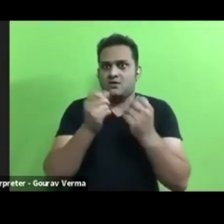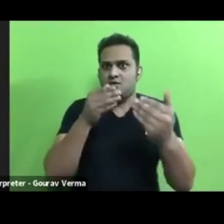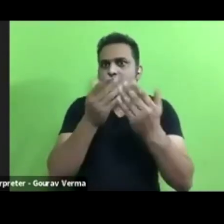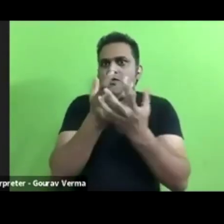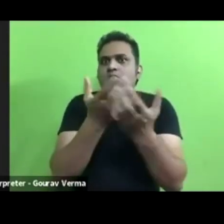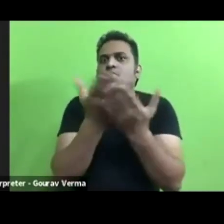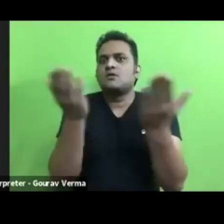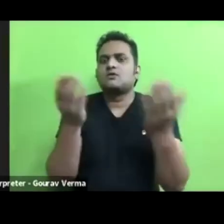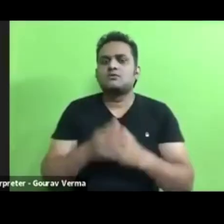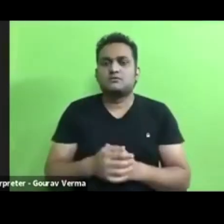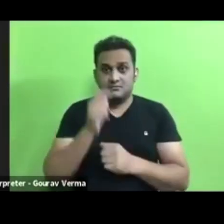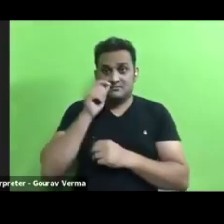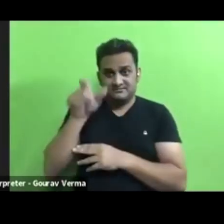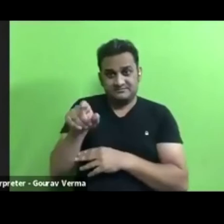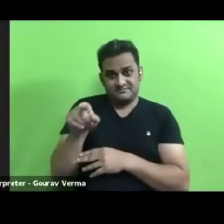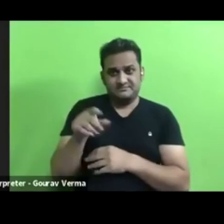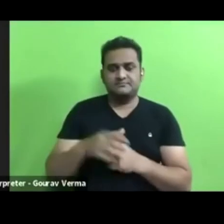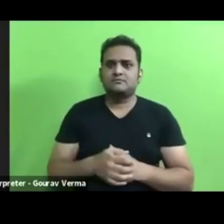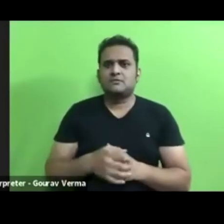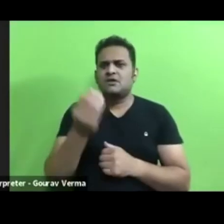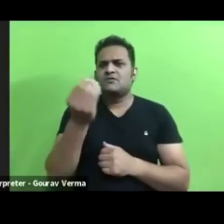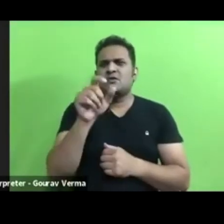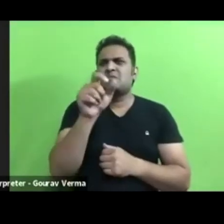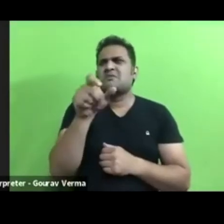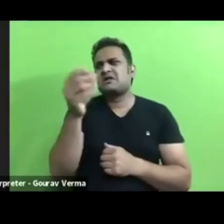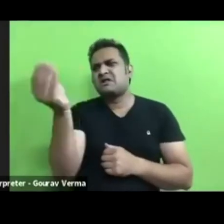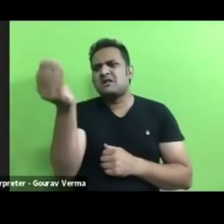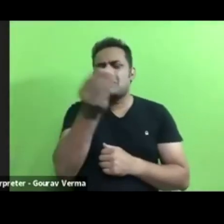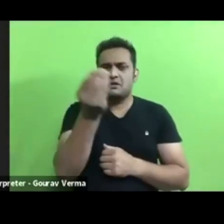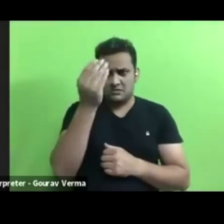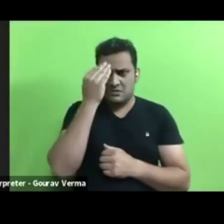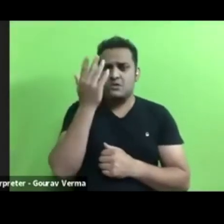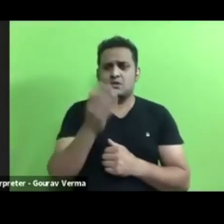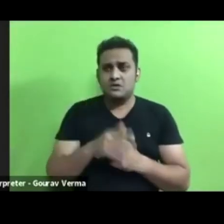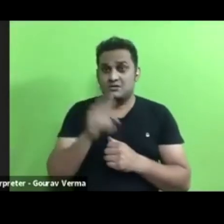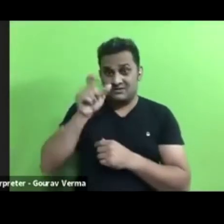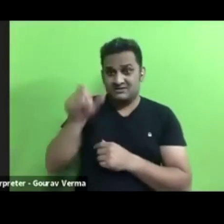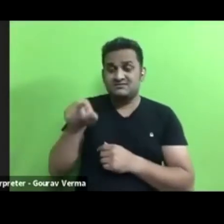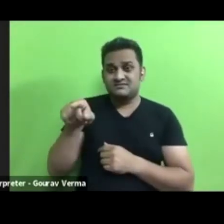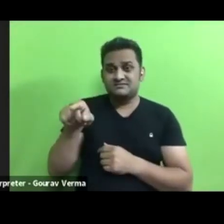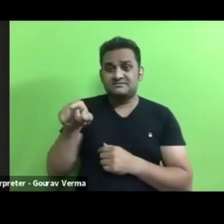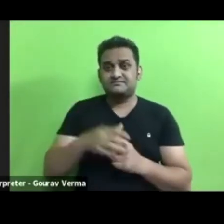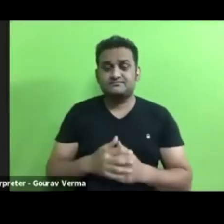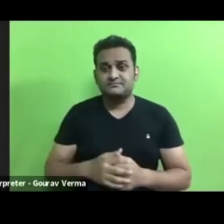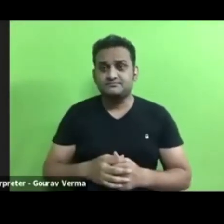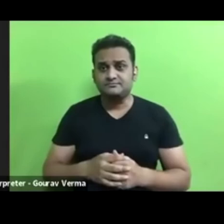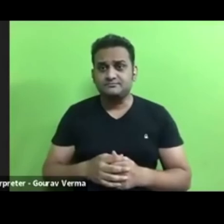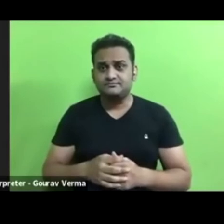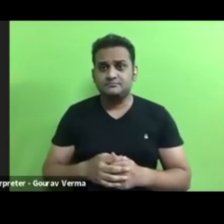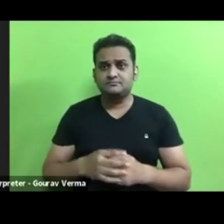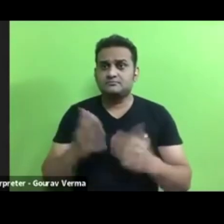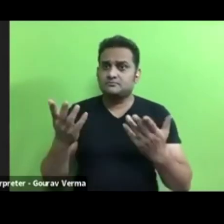this person, very few people in history would know, because this person couldn't